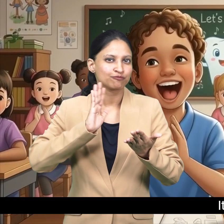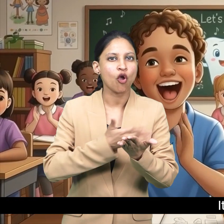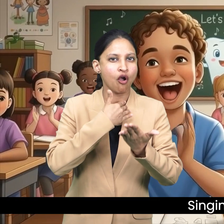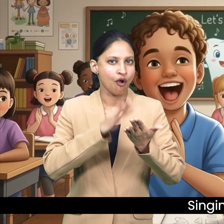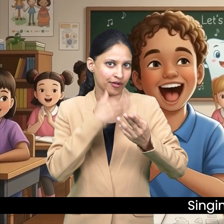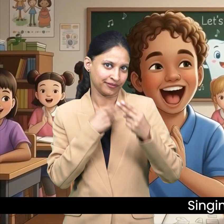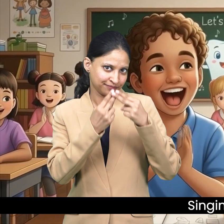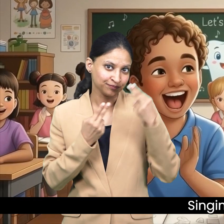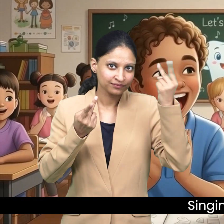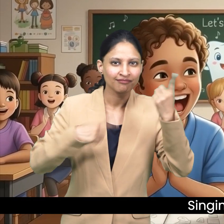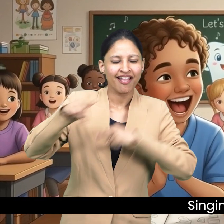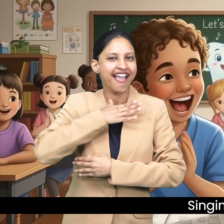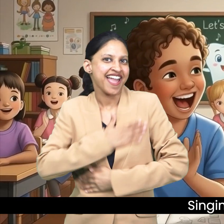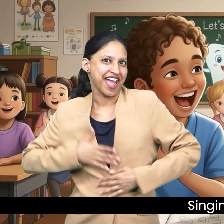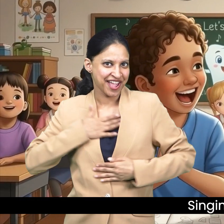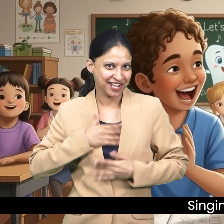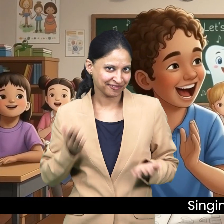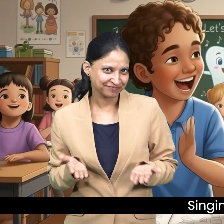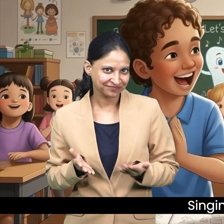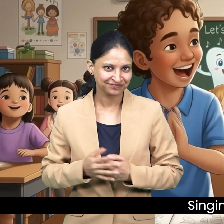It's time for singing and enjoying.